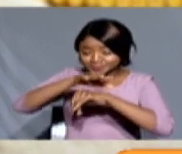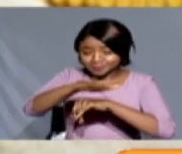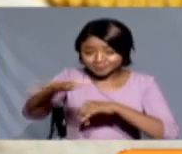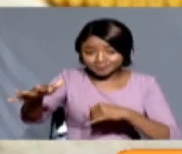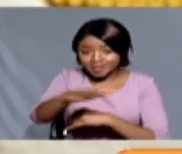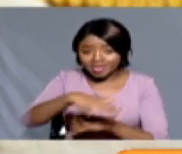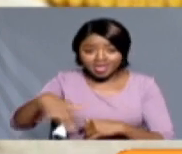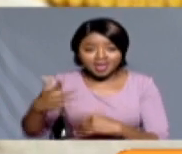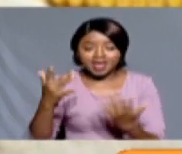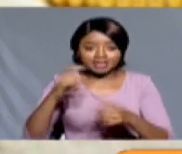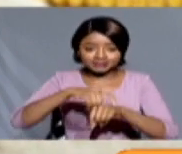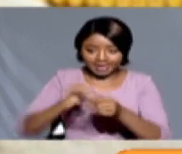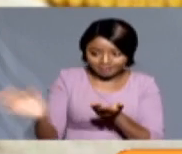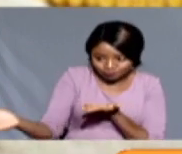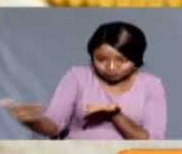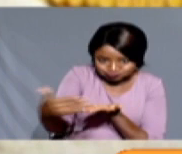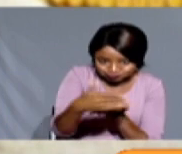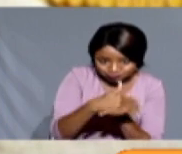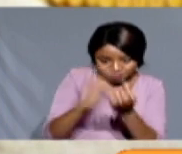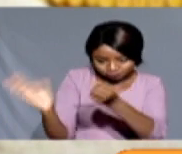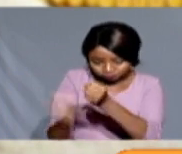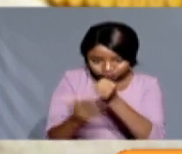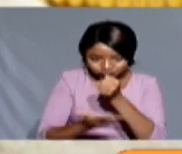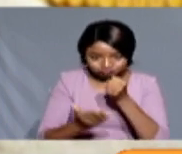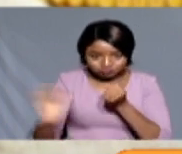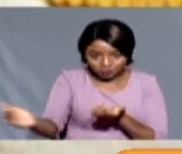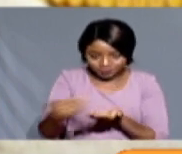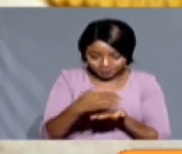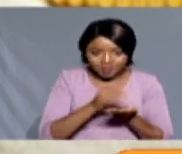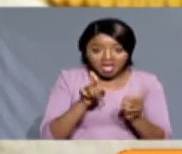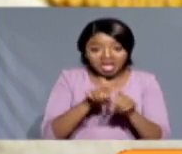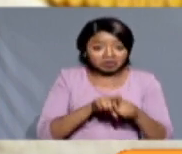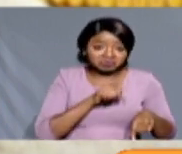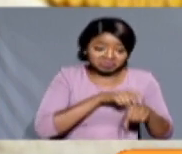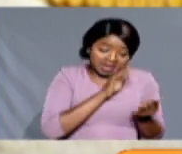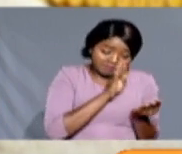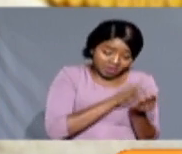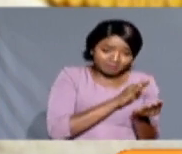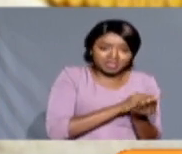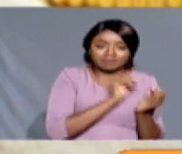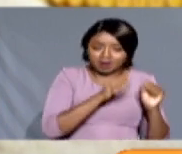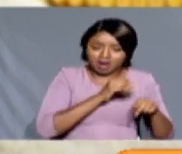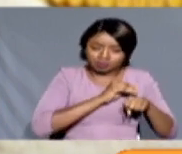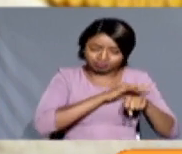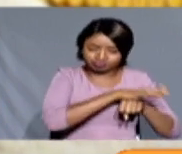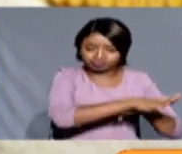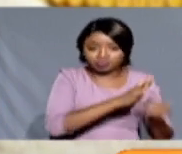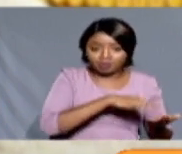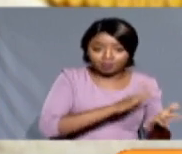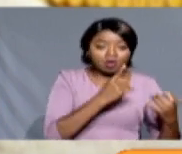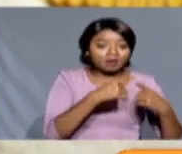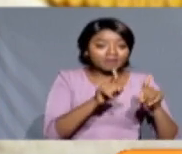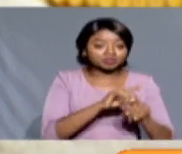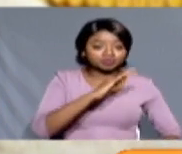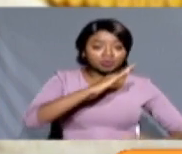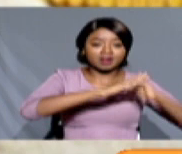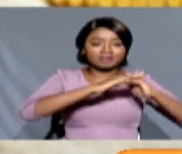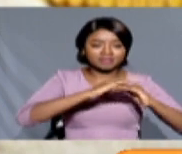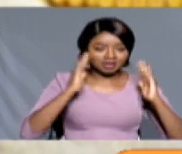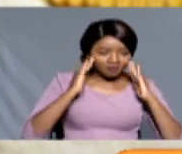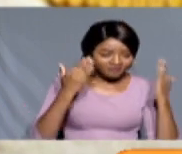field, at harvest, and during storage. Now, pre-harvest contamination with aflatoxins is mainly limited to